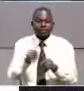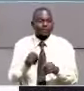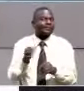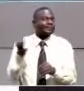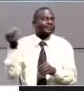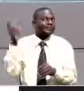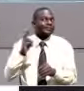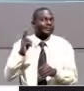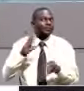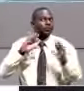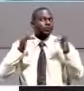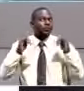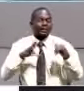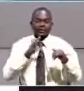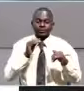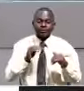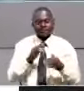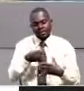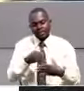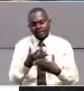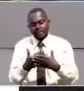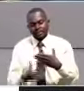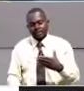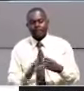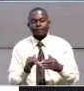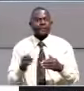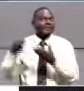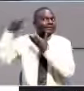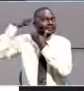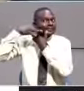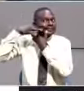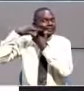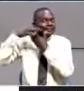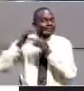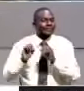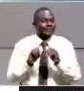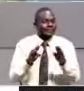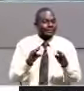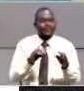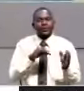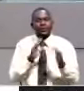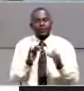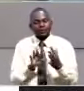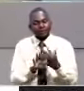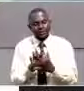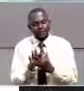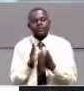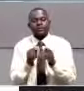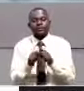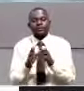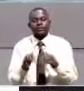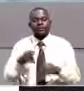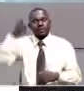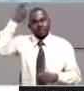interpret sound ranging from speech, among others. The cochlea forms the inner ear, which transmits sound waves through cells that are transmitted to